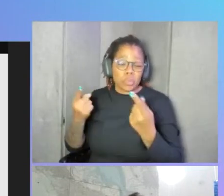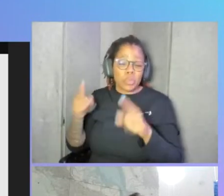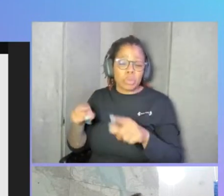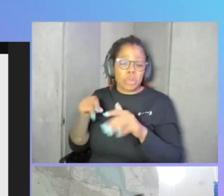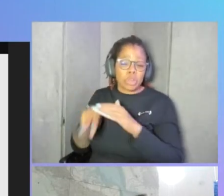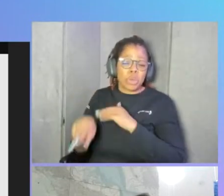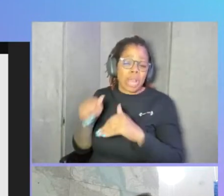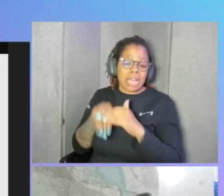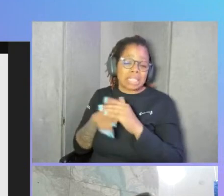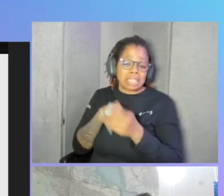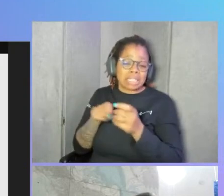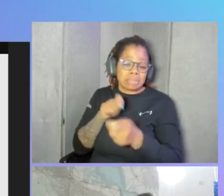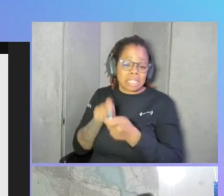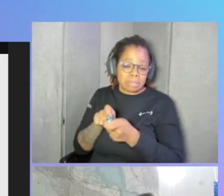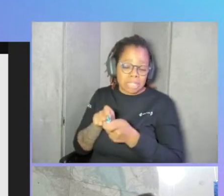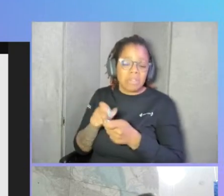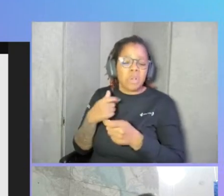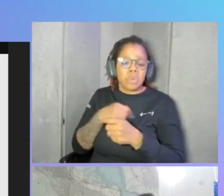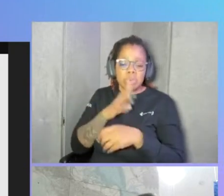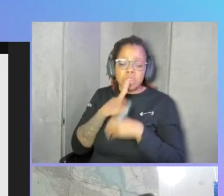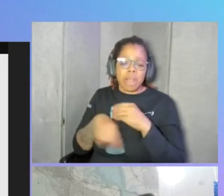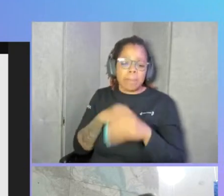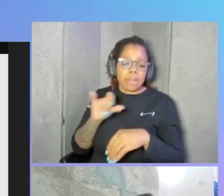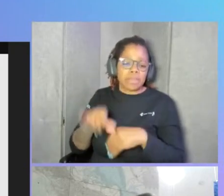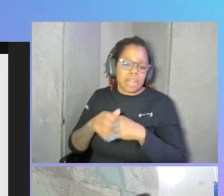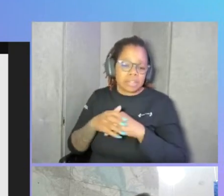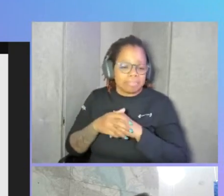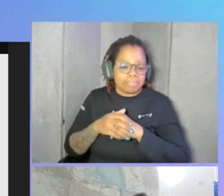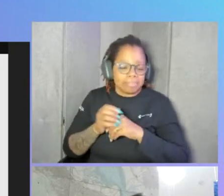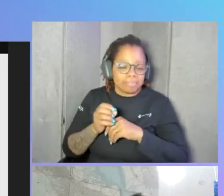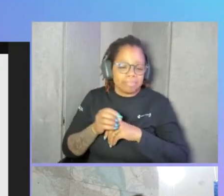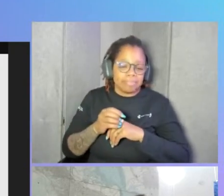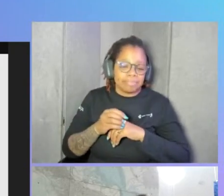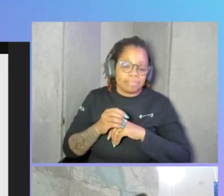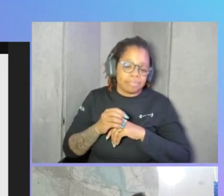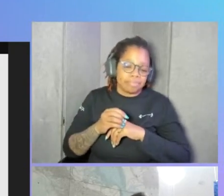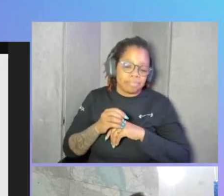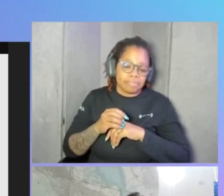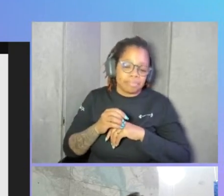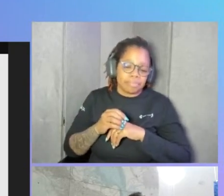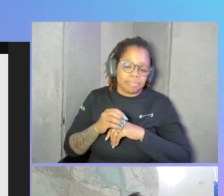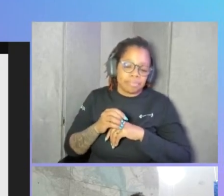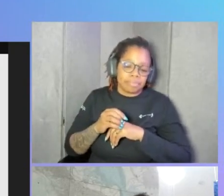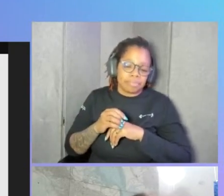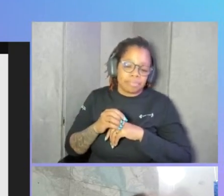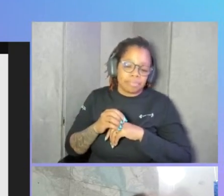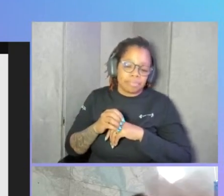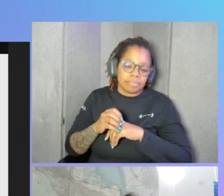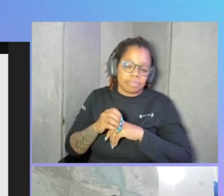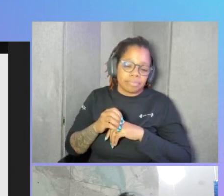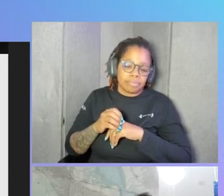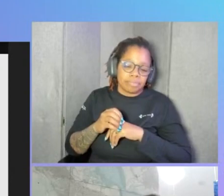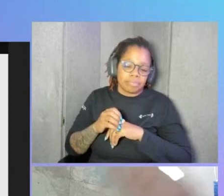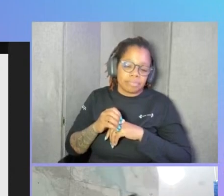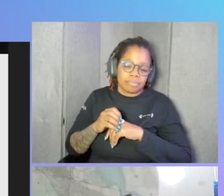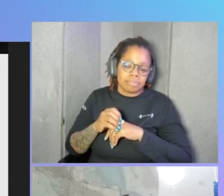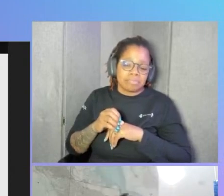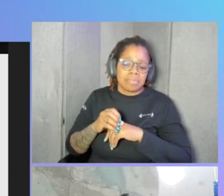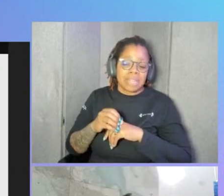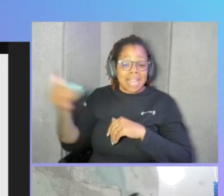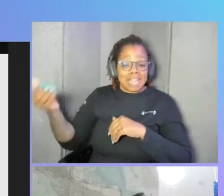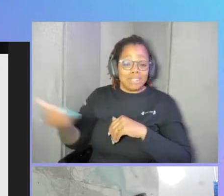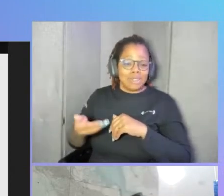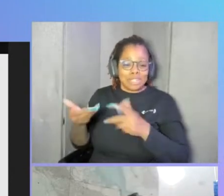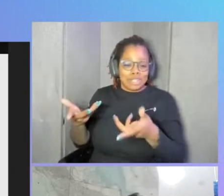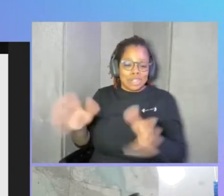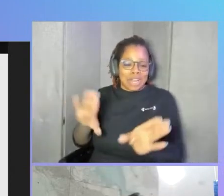specific applications, we'll talk about that more. Okay, so now the intro is done.